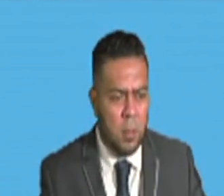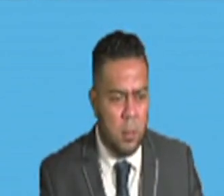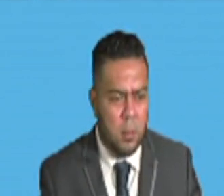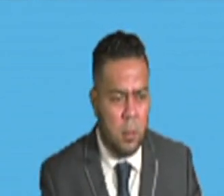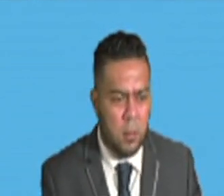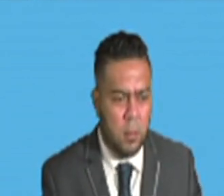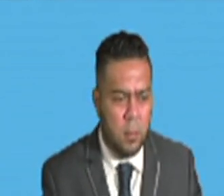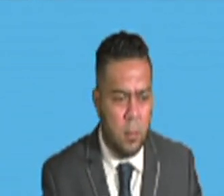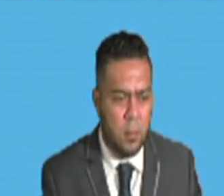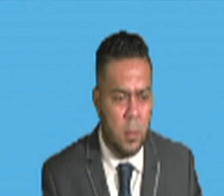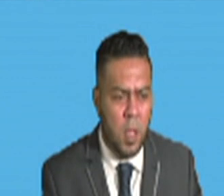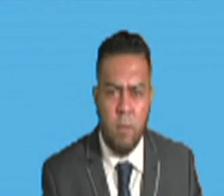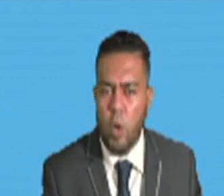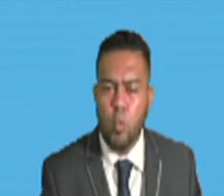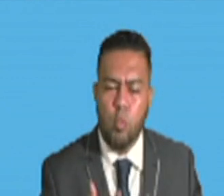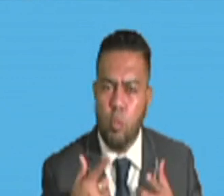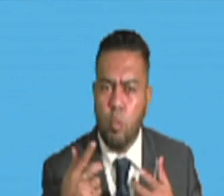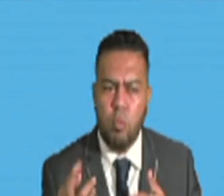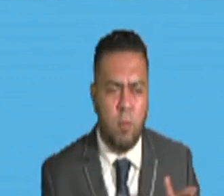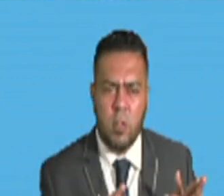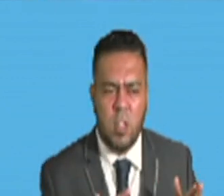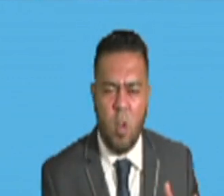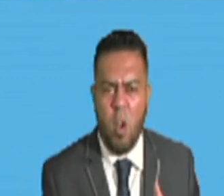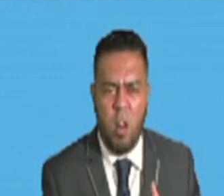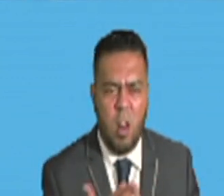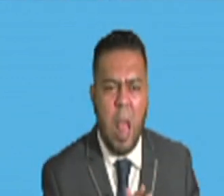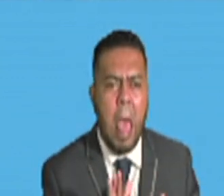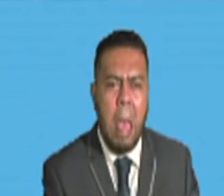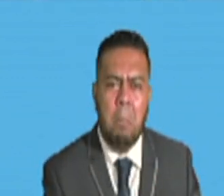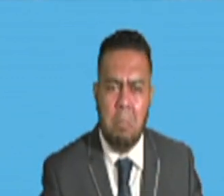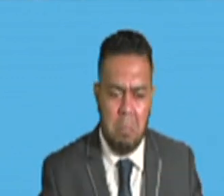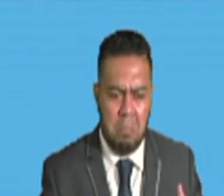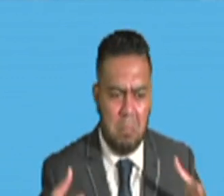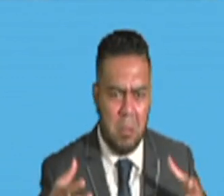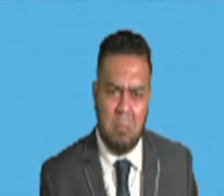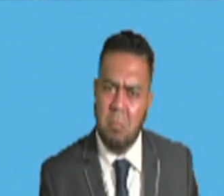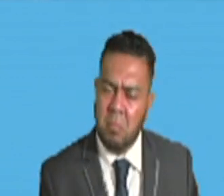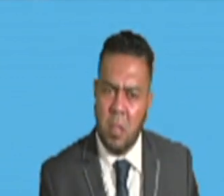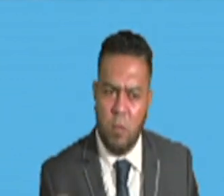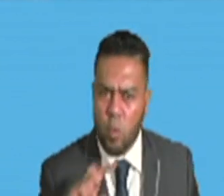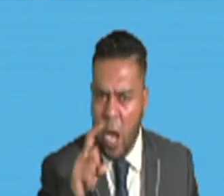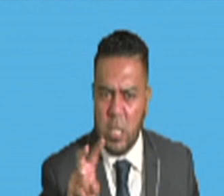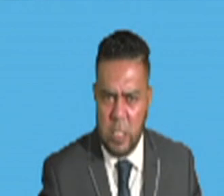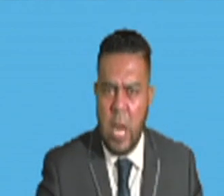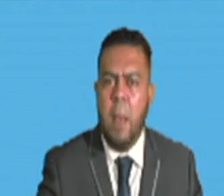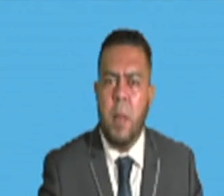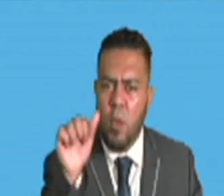of, terms of reference. It is all hollow if you can't stand up at the right